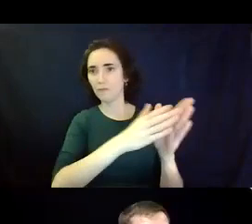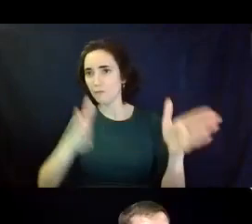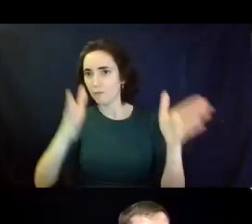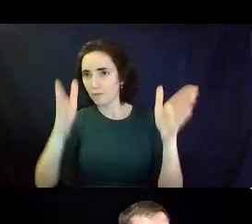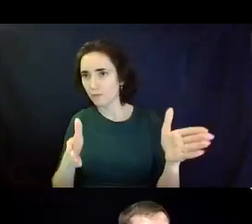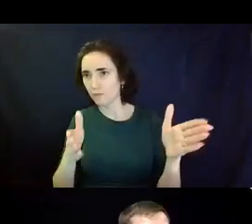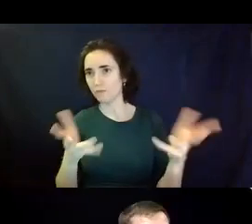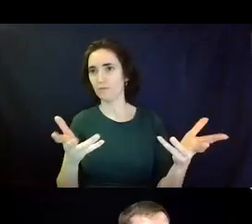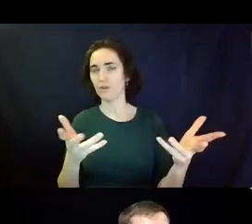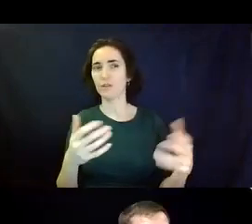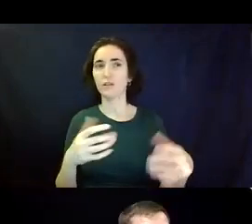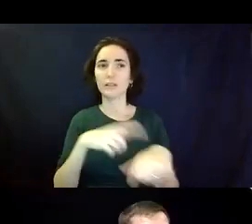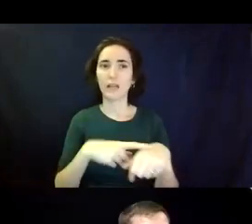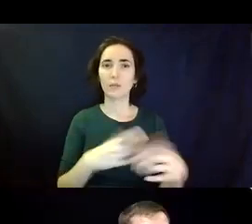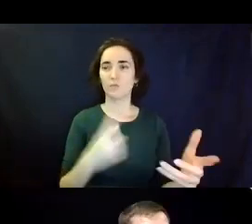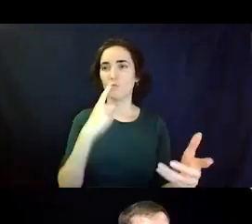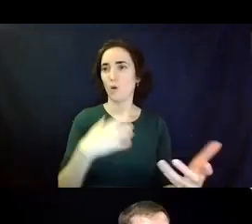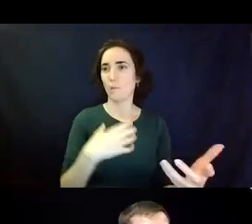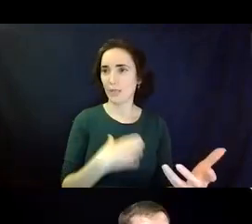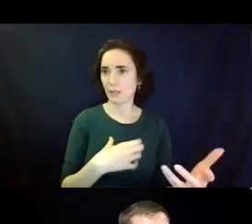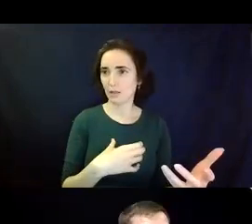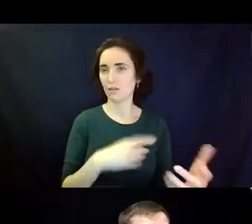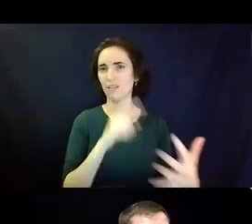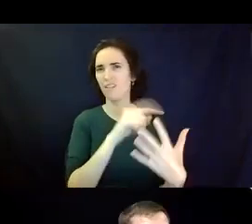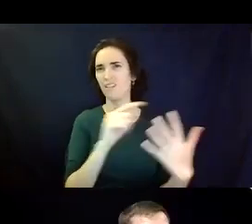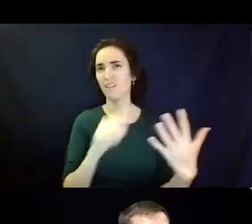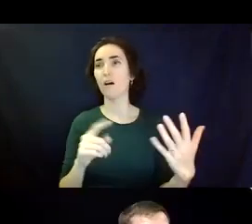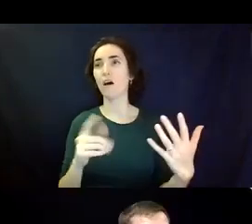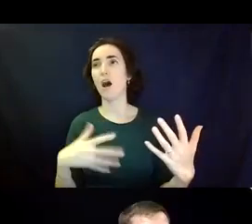timelines and appeals, in some cases accepting